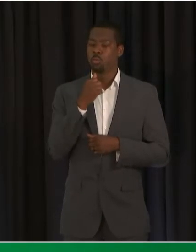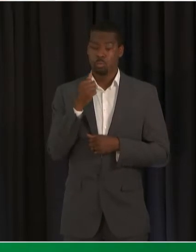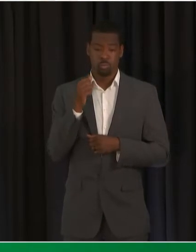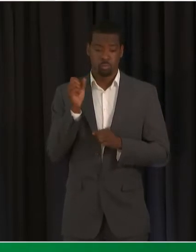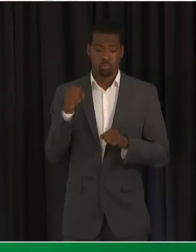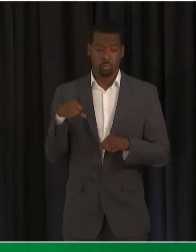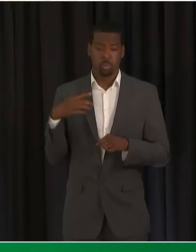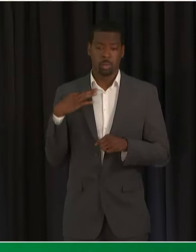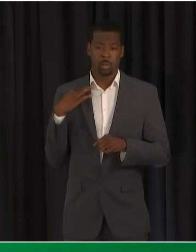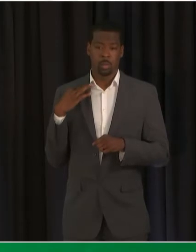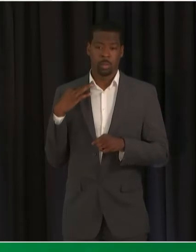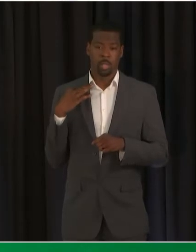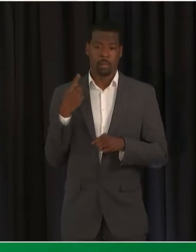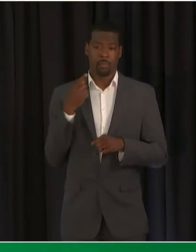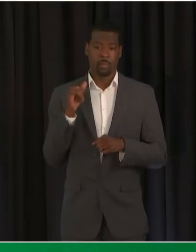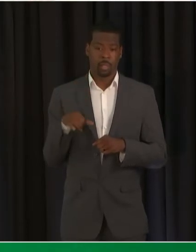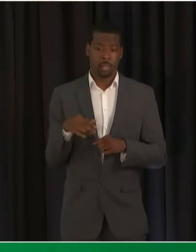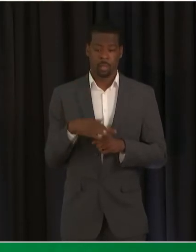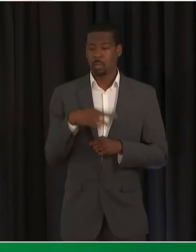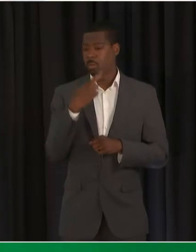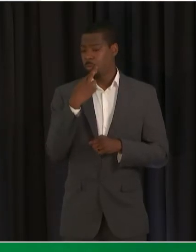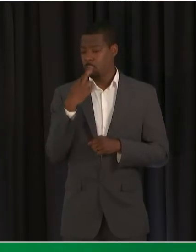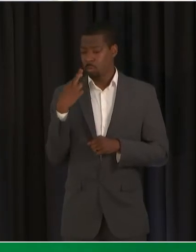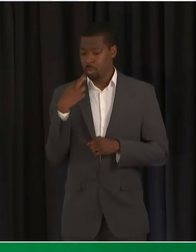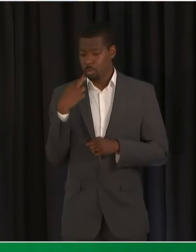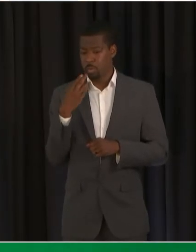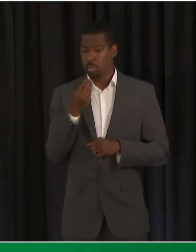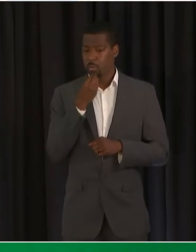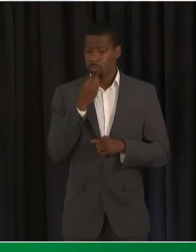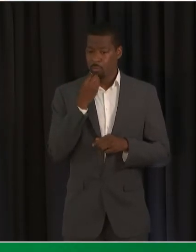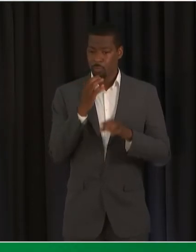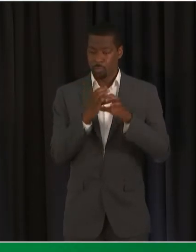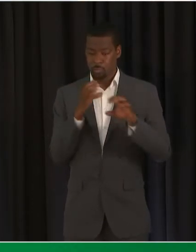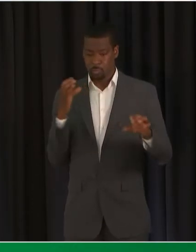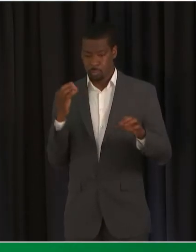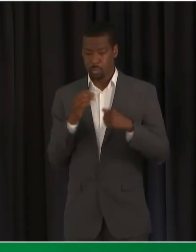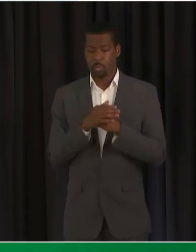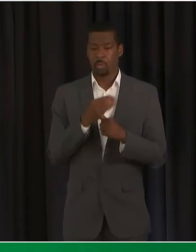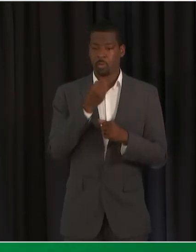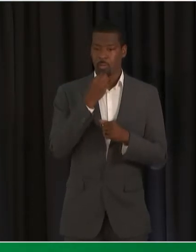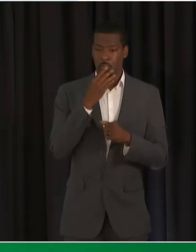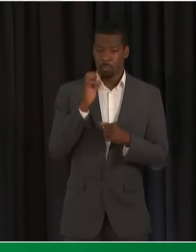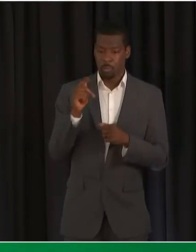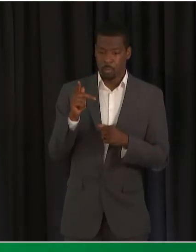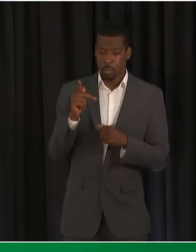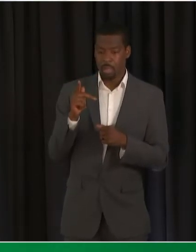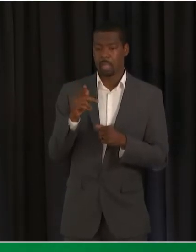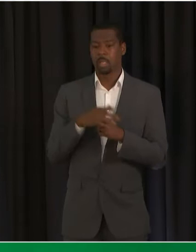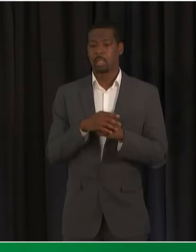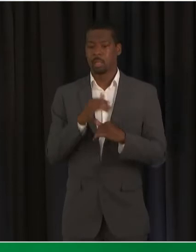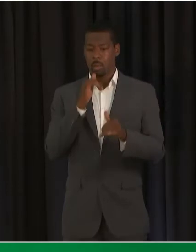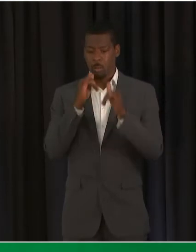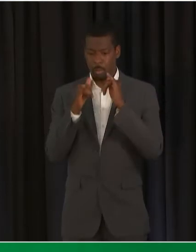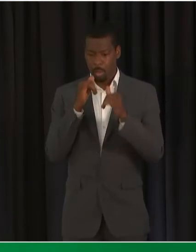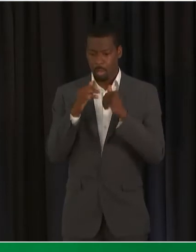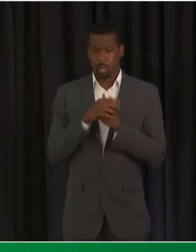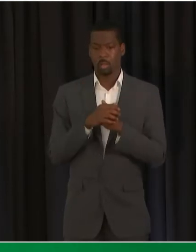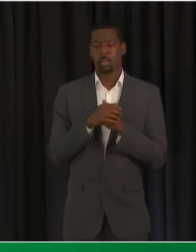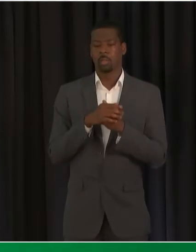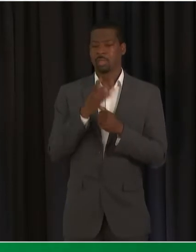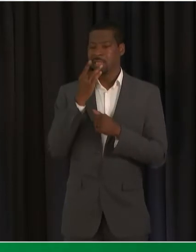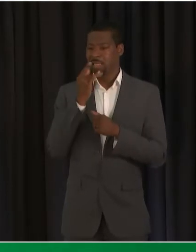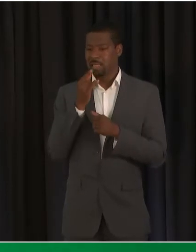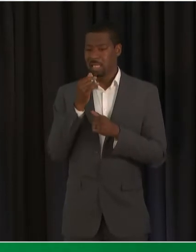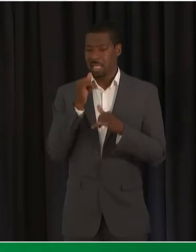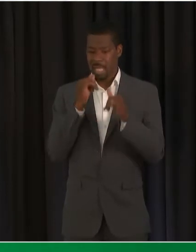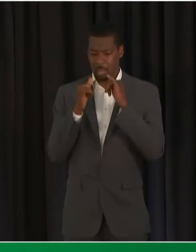actually eligible? All right, so we have restaurants, food trucks, food banks, food carts, caterers, bars,